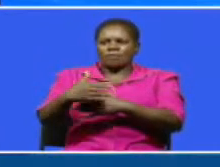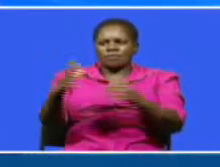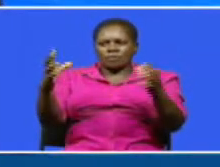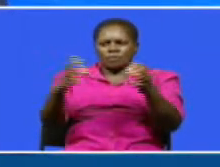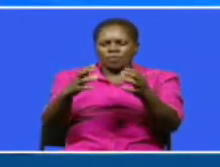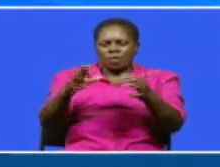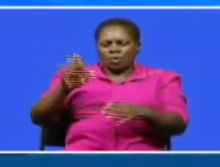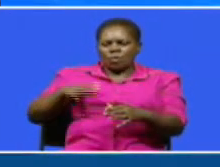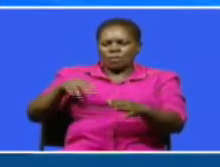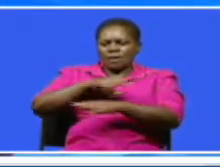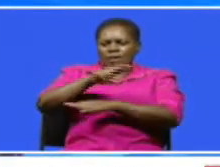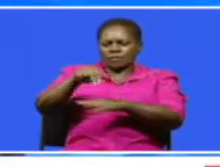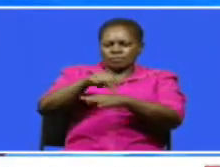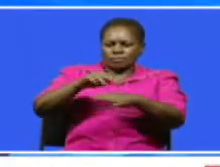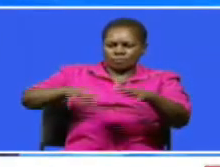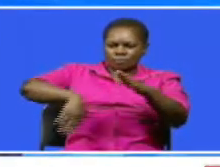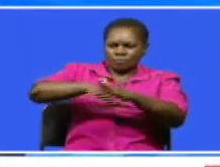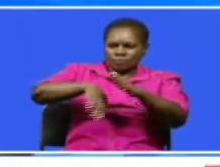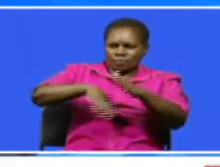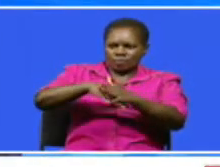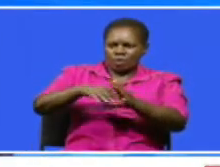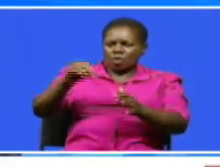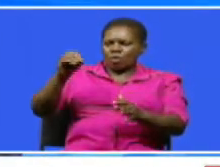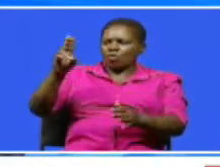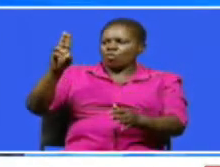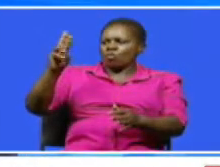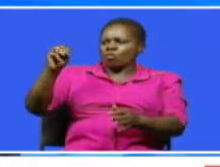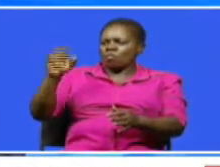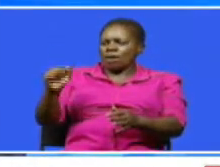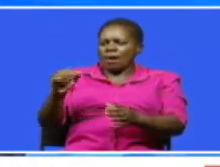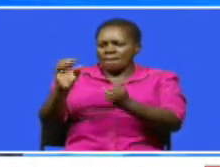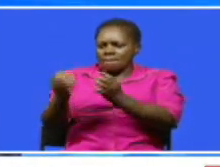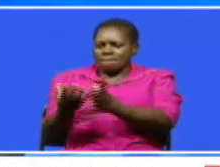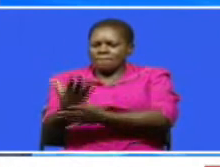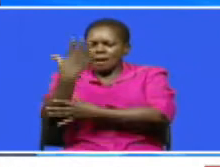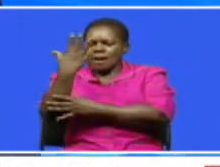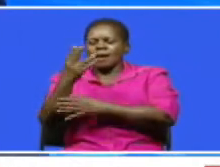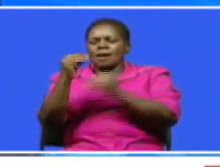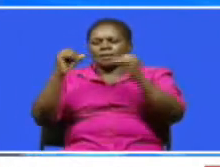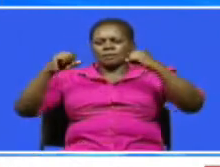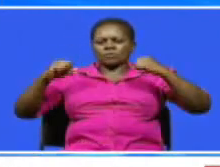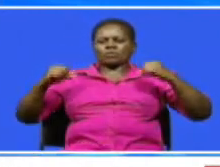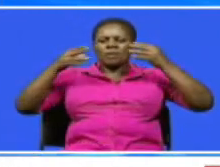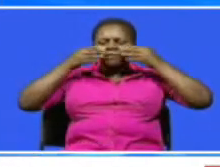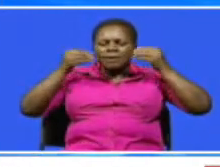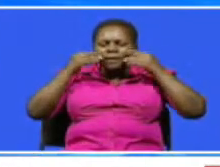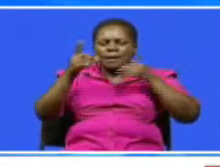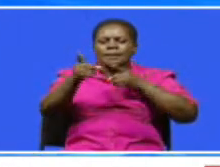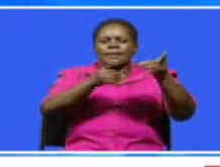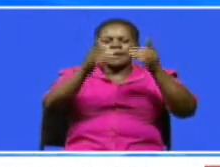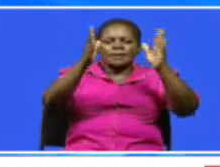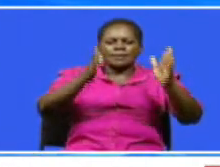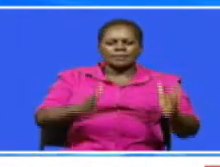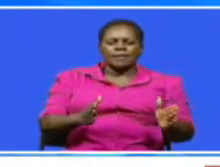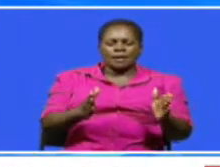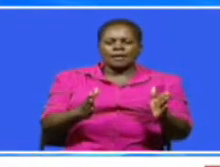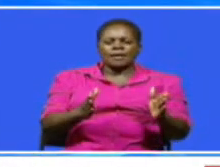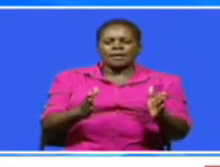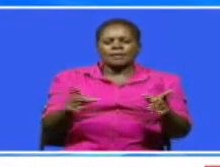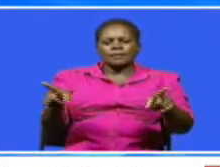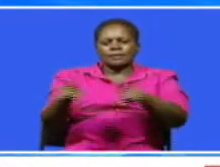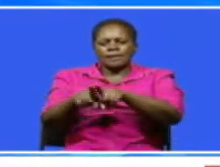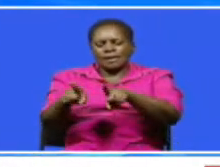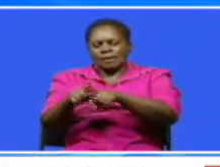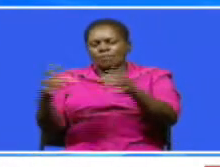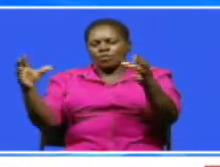with the national women's team Harambee Starlets, David Ouma has been unveiled as Sofapaka's sporting director. Ouma will double up